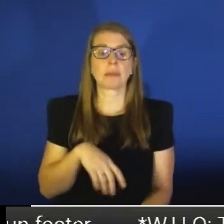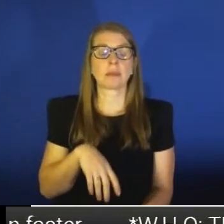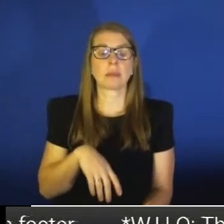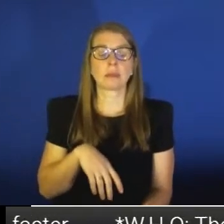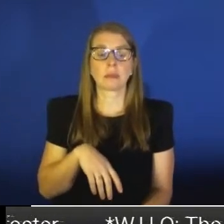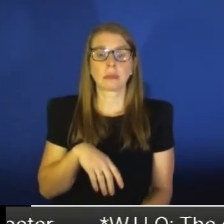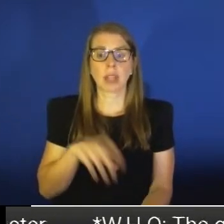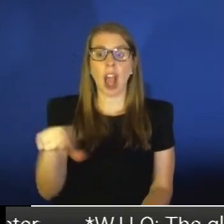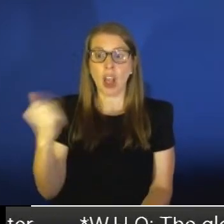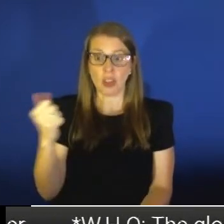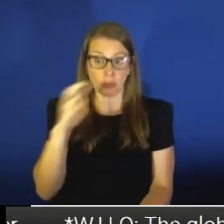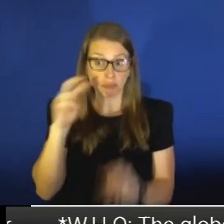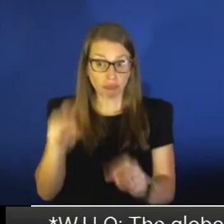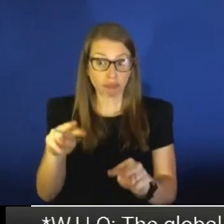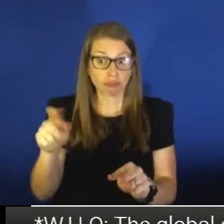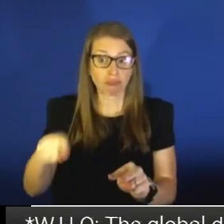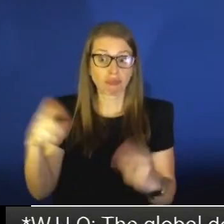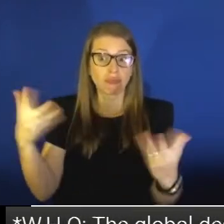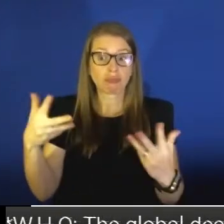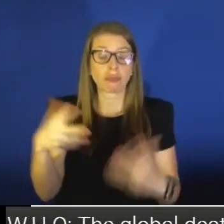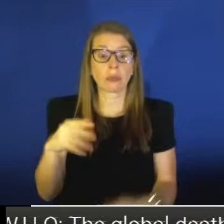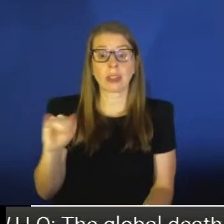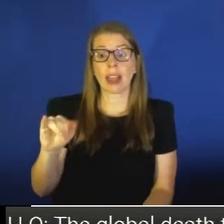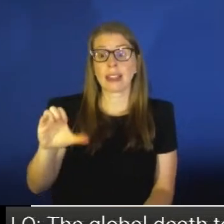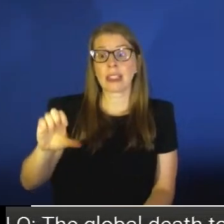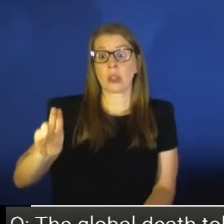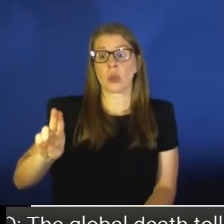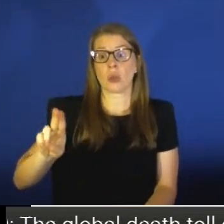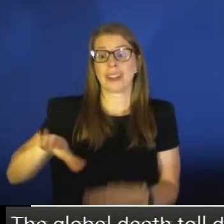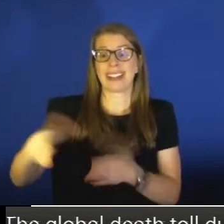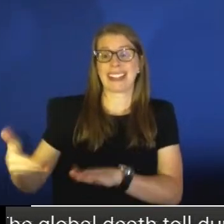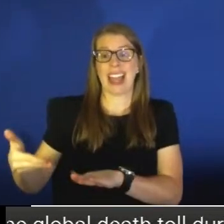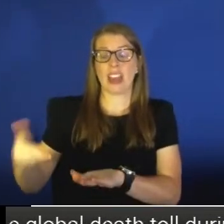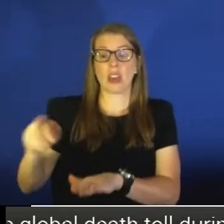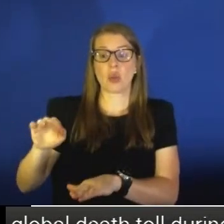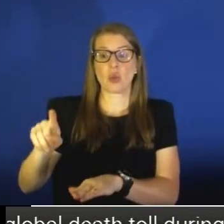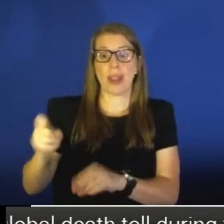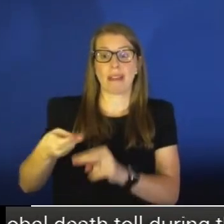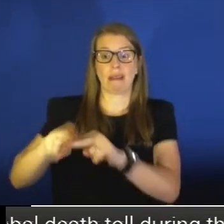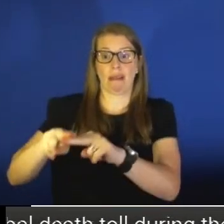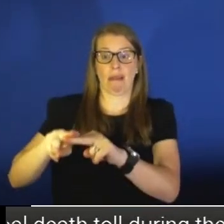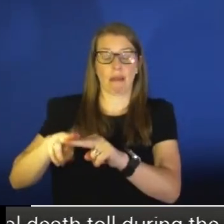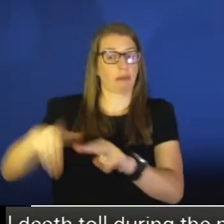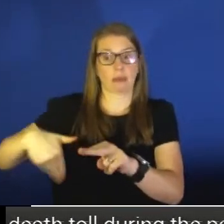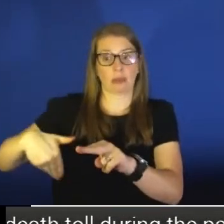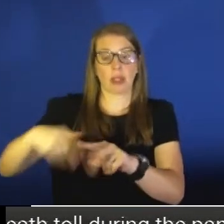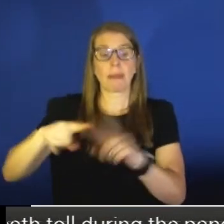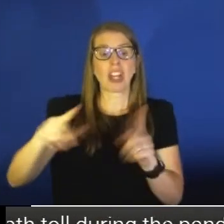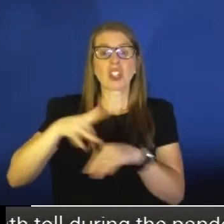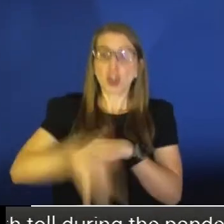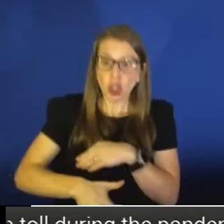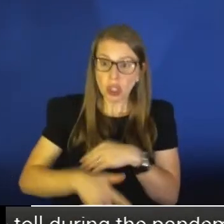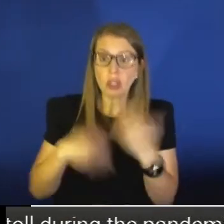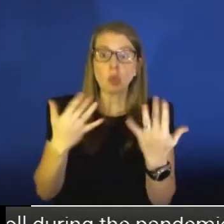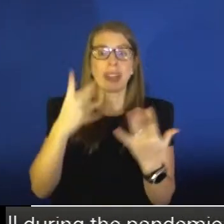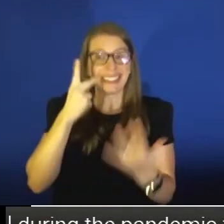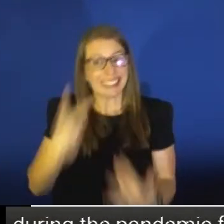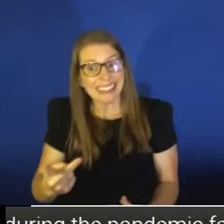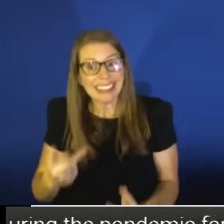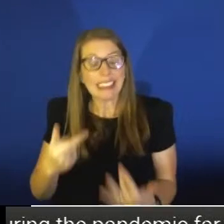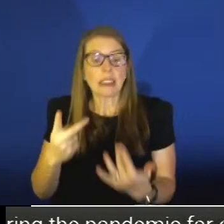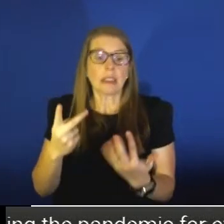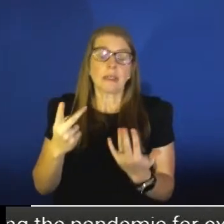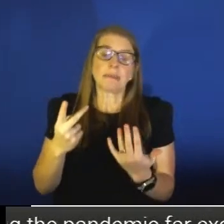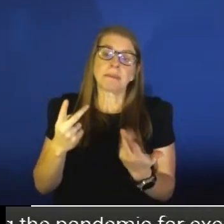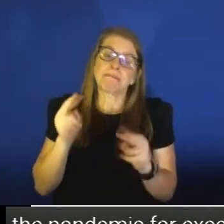out for is ICU has death rate climbed. Death rate has not climbed yet, but Hawkeye, it's early. We'll have to wait and see. But this is a trend we